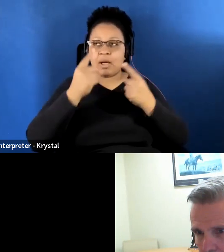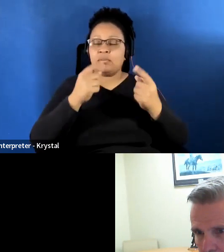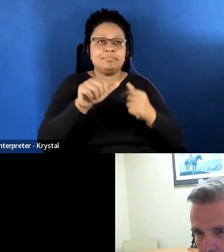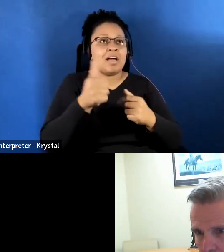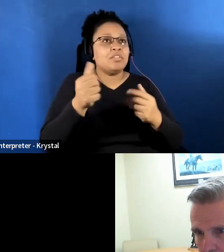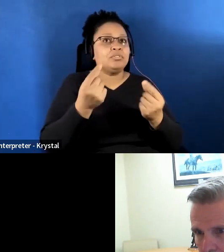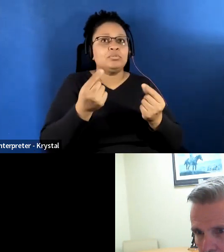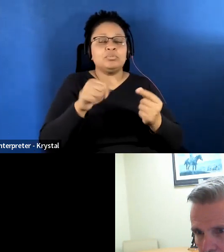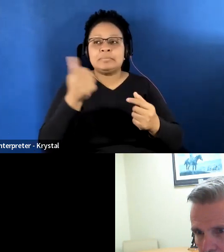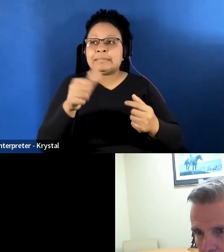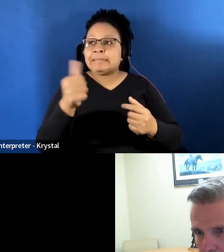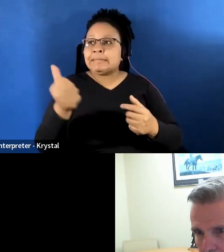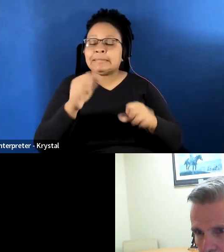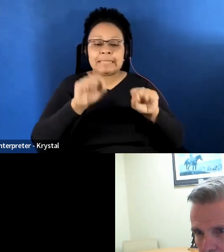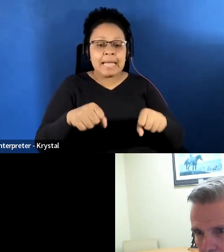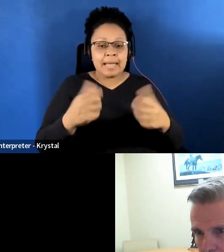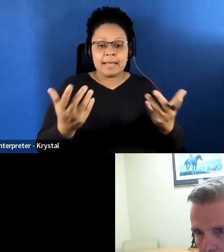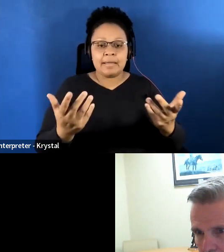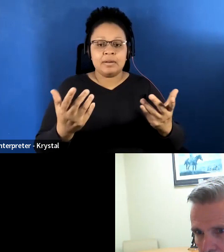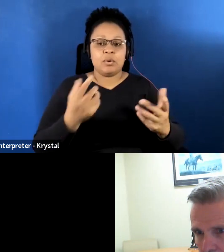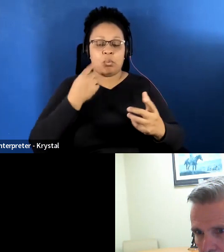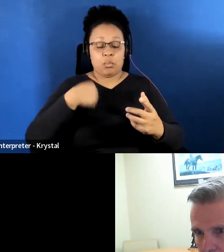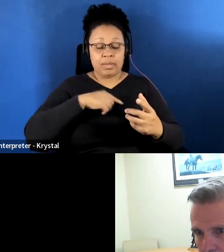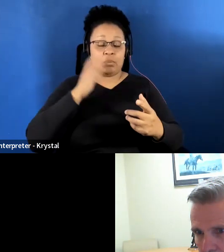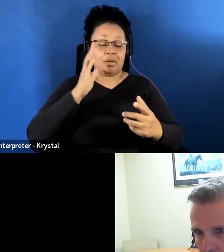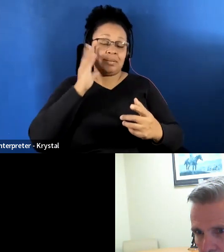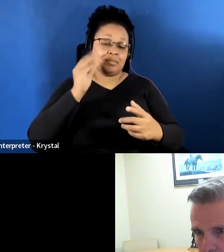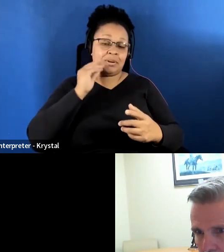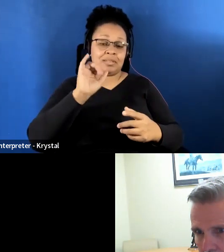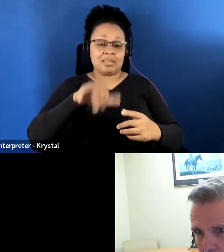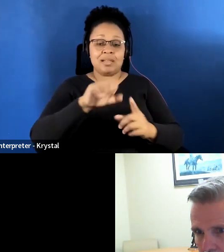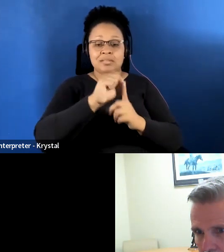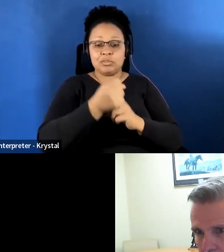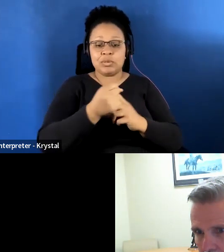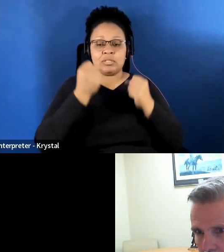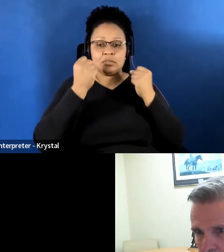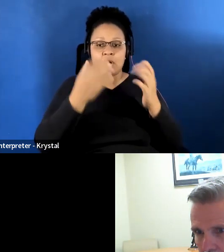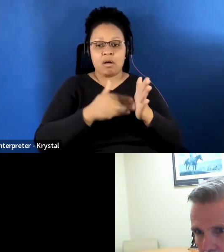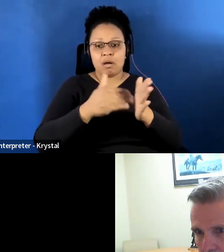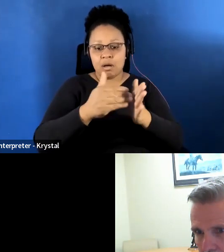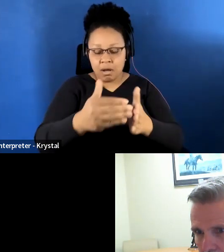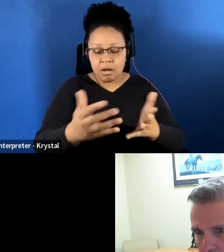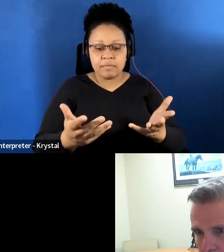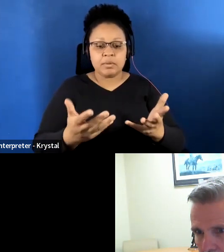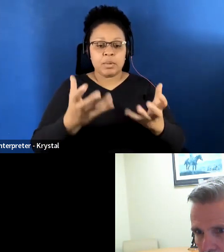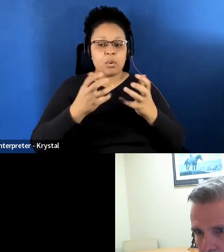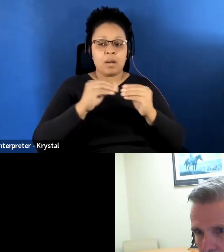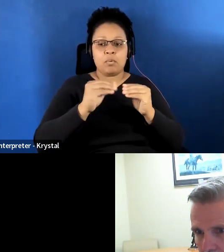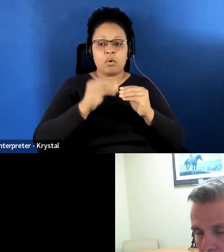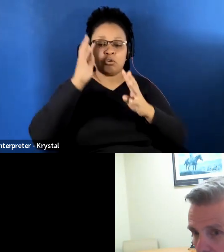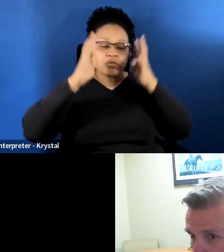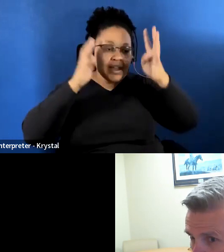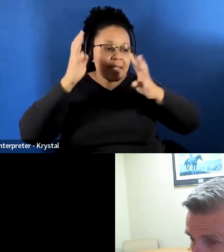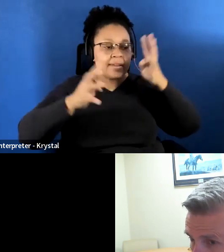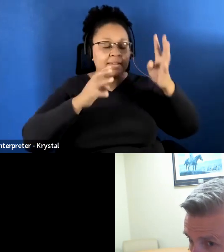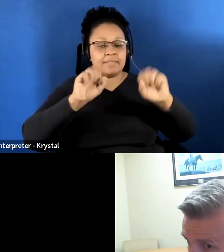be in those positions quite a bit where we, you know, are creating or trying to be more and more creative with what we